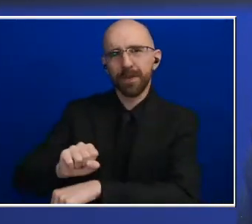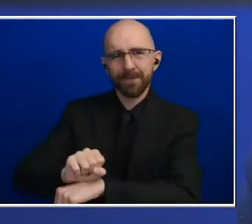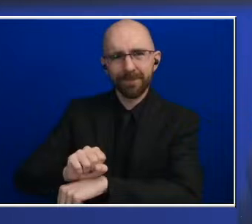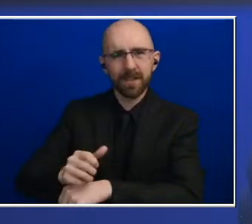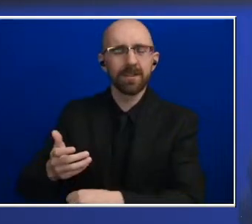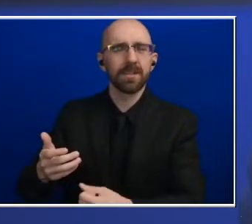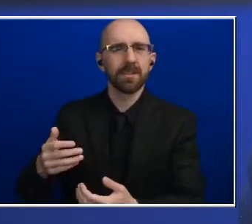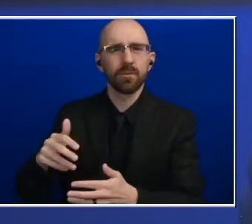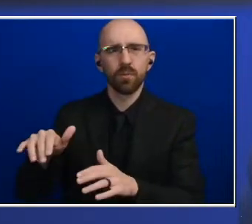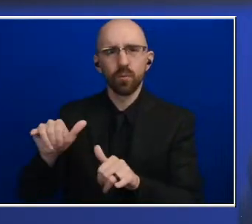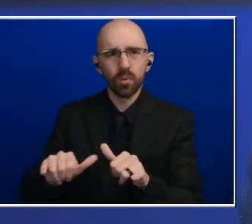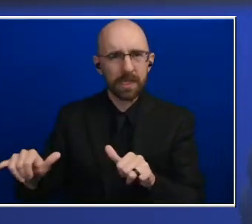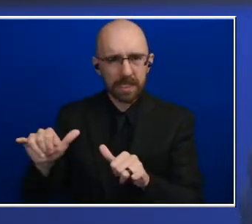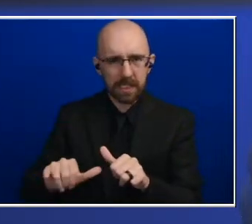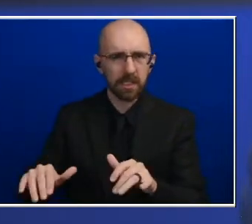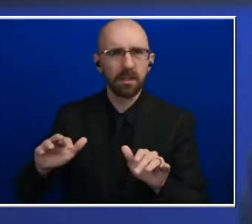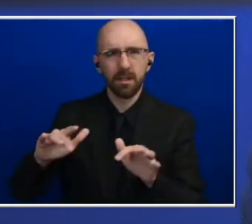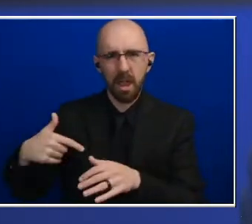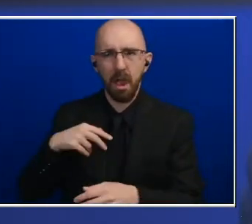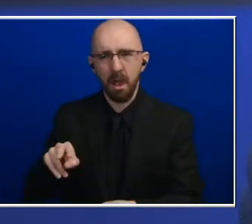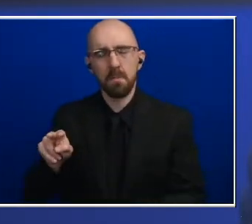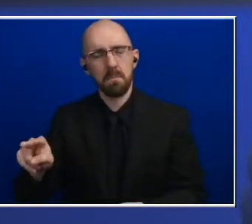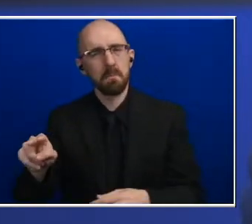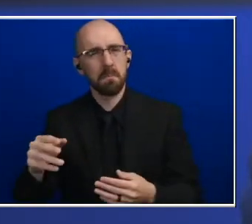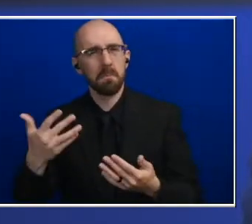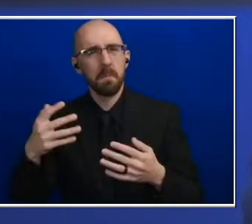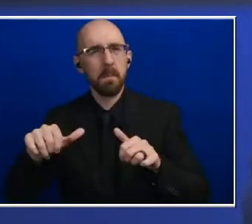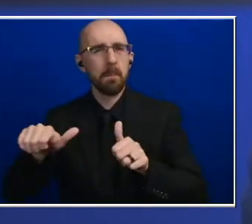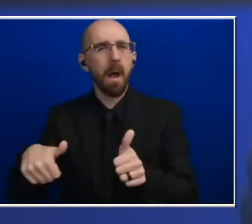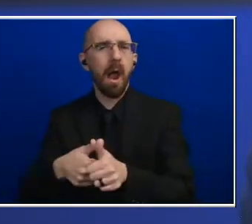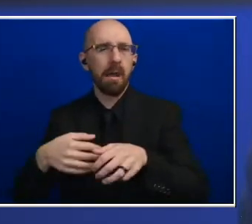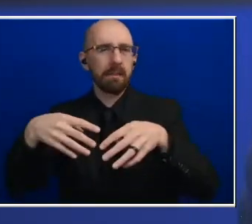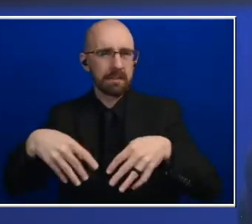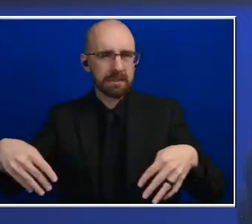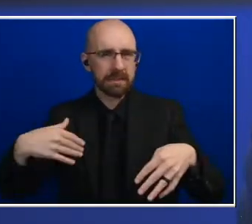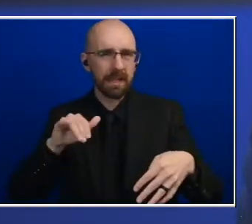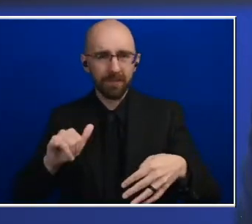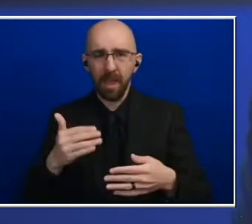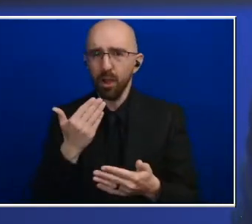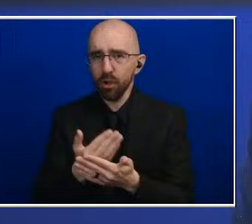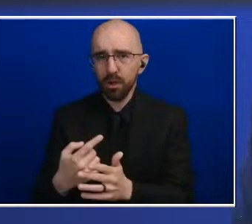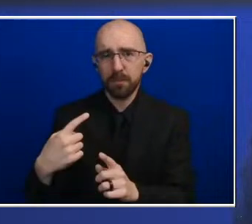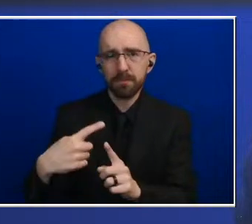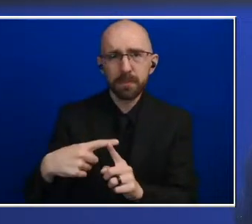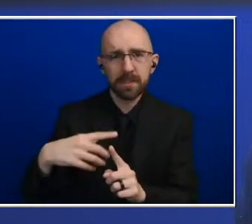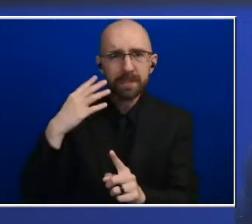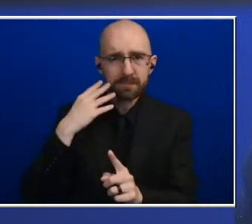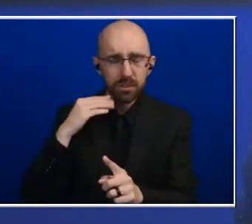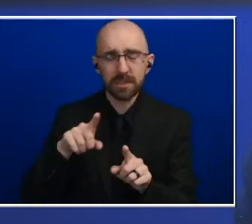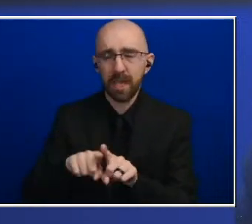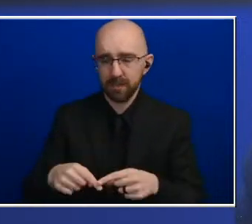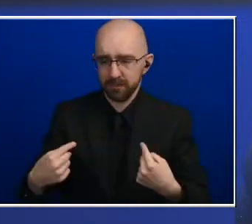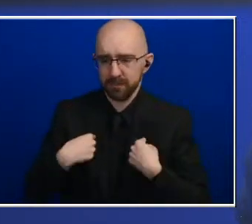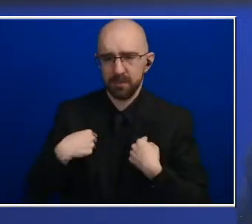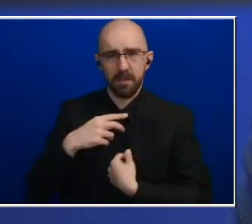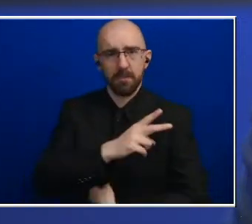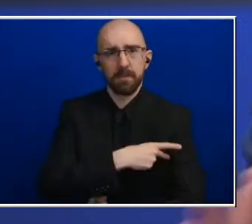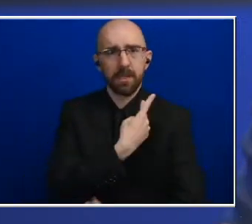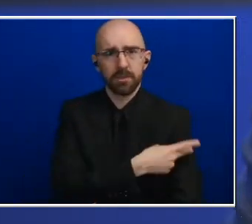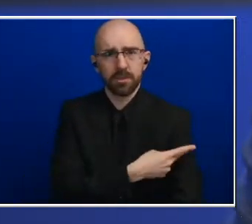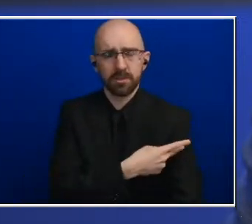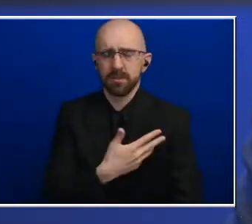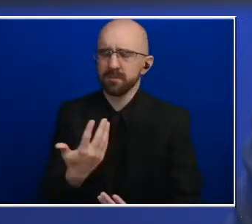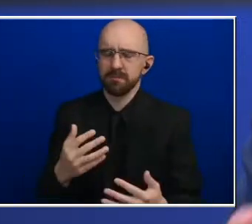routine. And having that kind of a great positive experience as a patient was meaningful. From